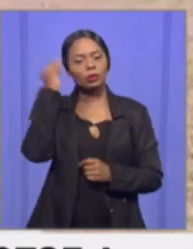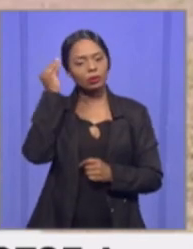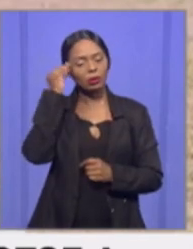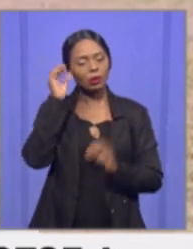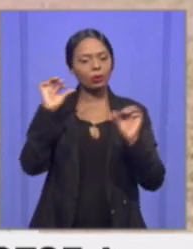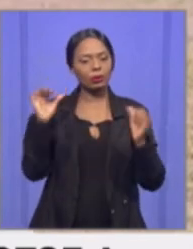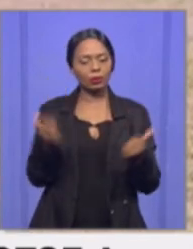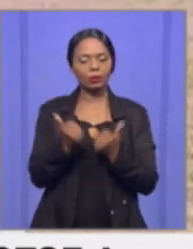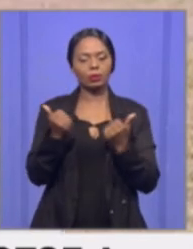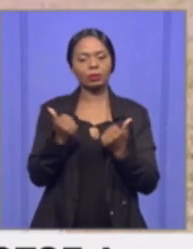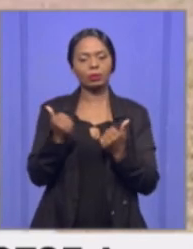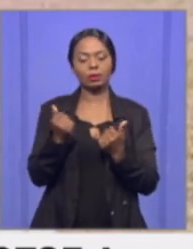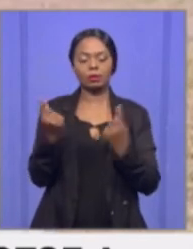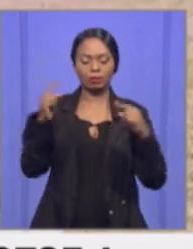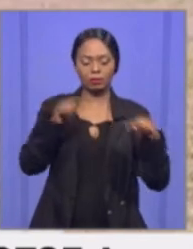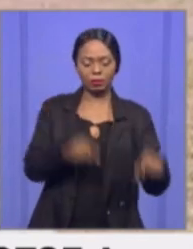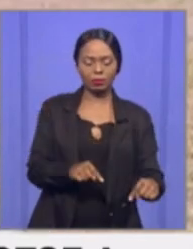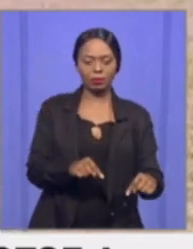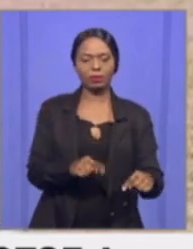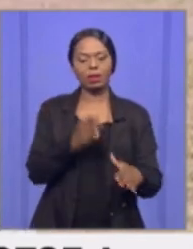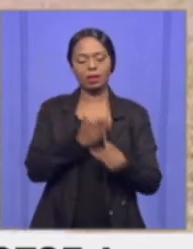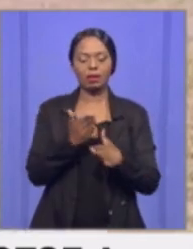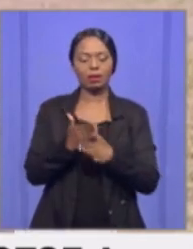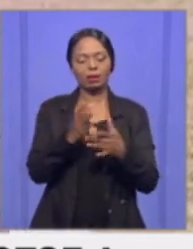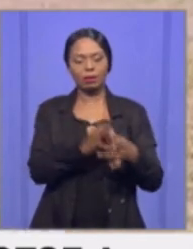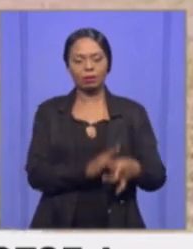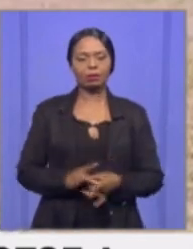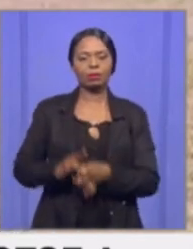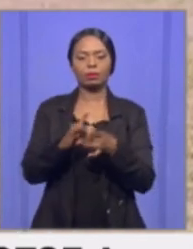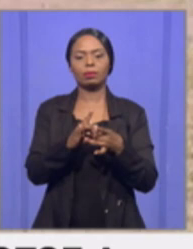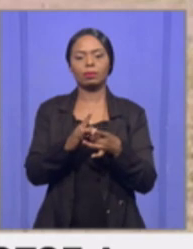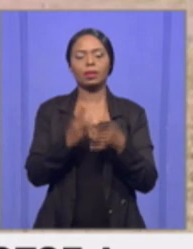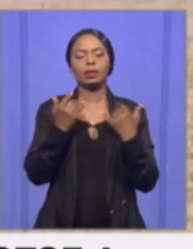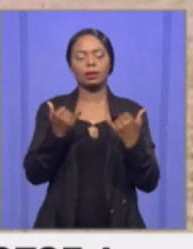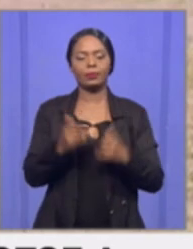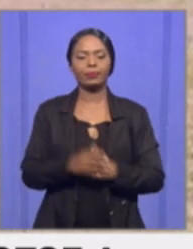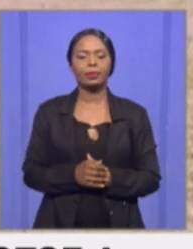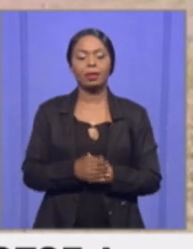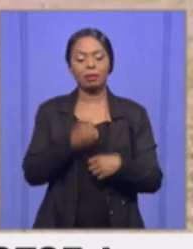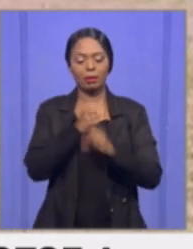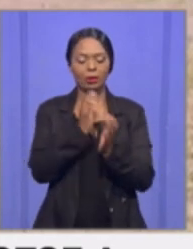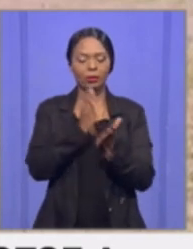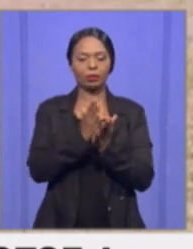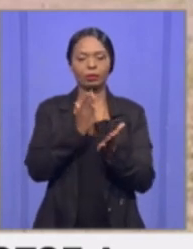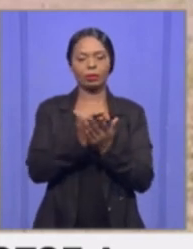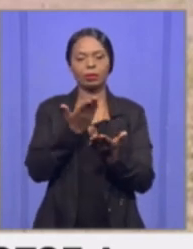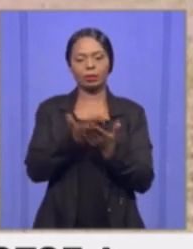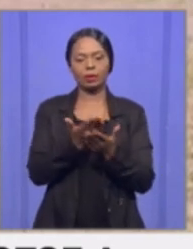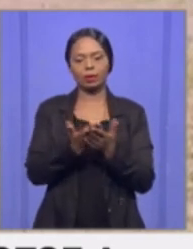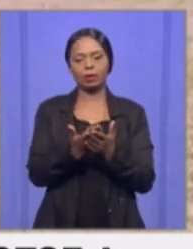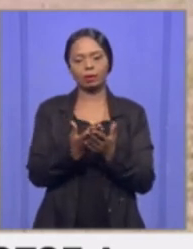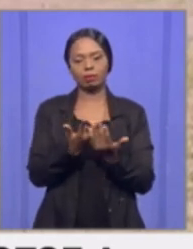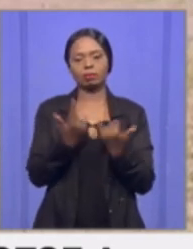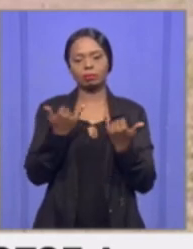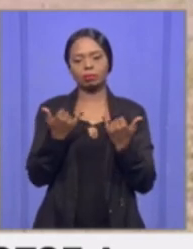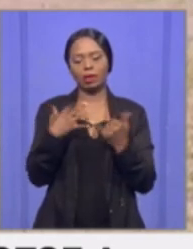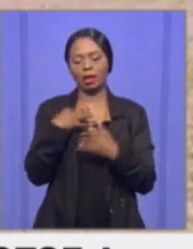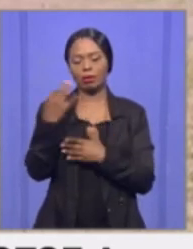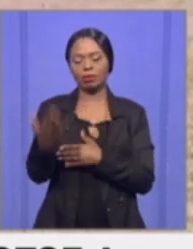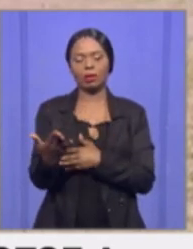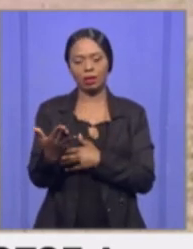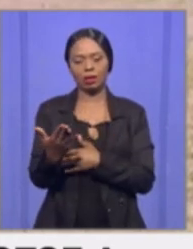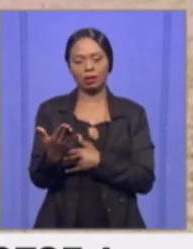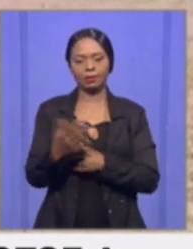rafo ke kuša gore ba tlo thusana ka mokgwa ba thusanang gore ba kgone gore le bona ba tekry-e ba le di-applicants moo mara se sengwe